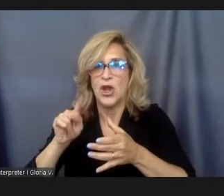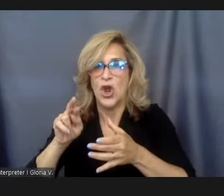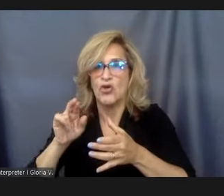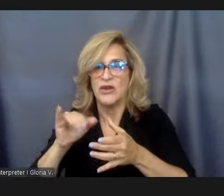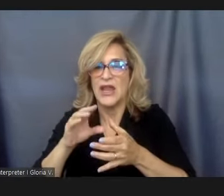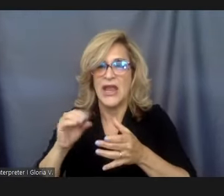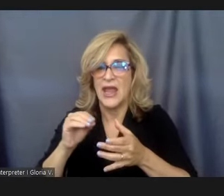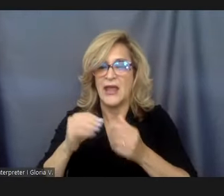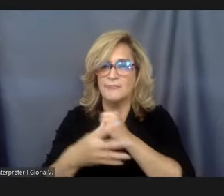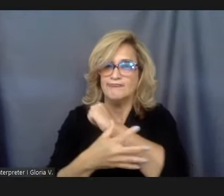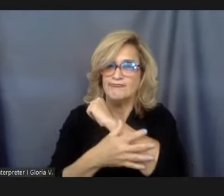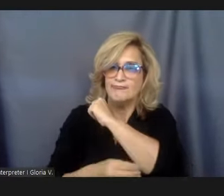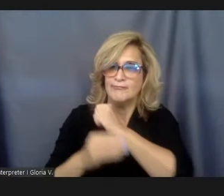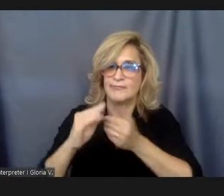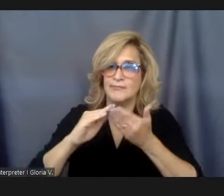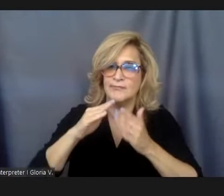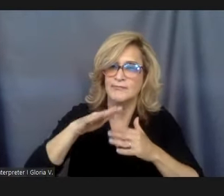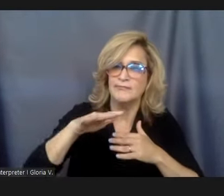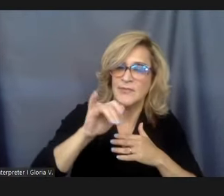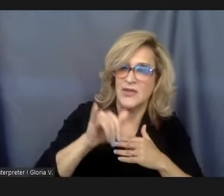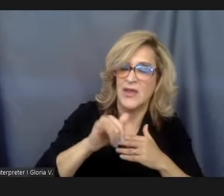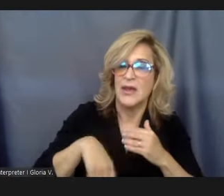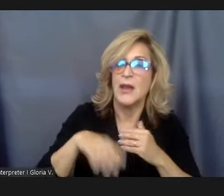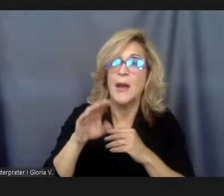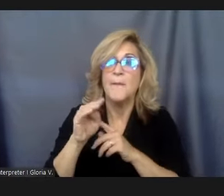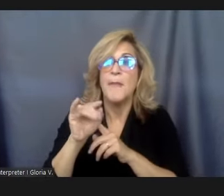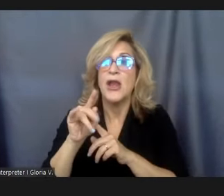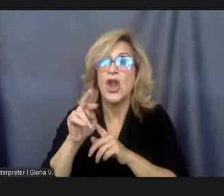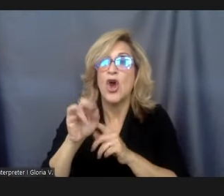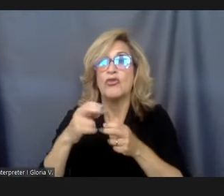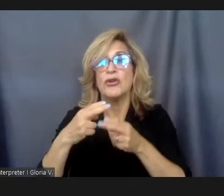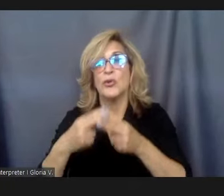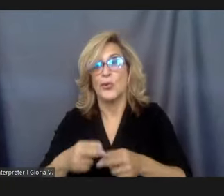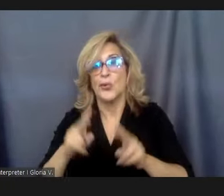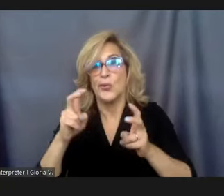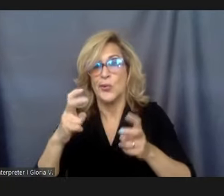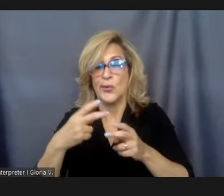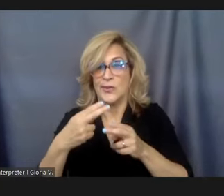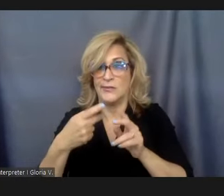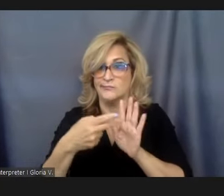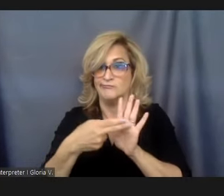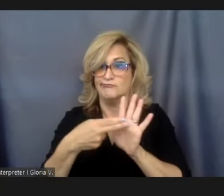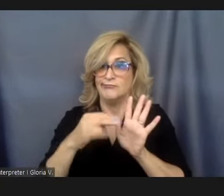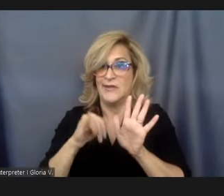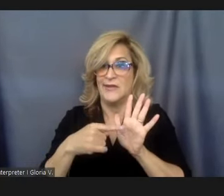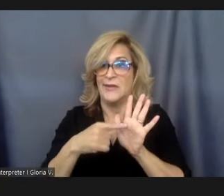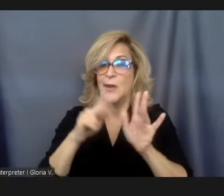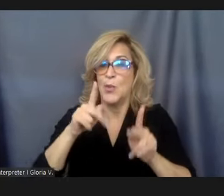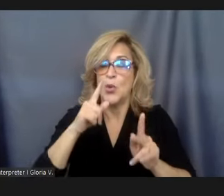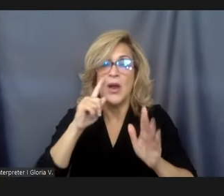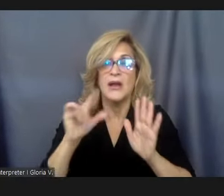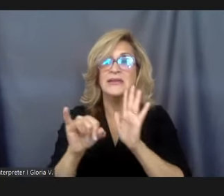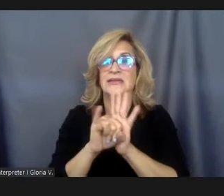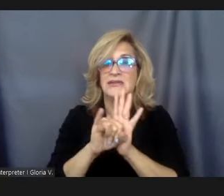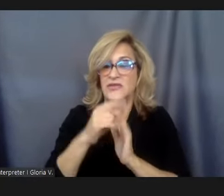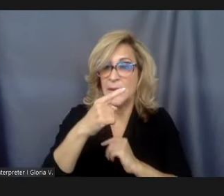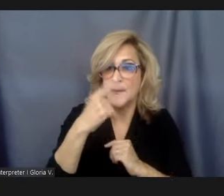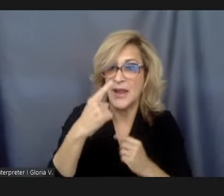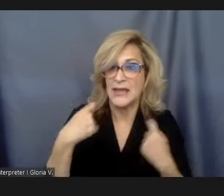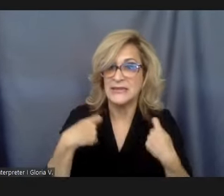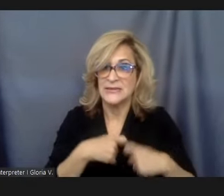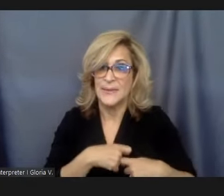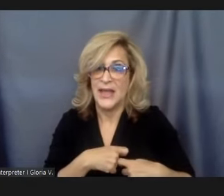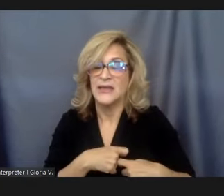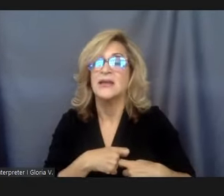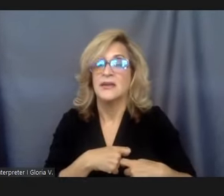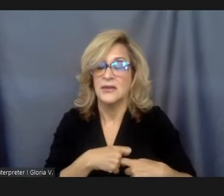here, minority is defined by U.S. Department of Transportation and the Federal Highway Administration as a person who identifies as Black, Hispanic or